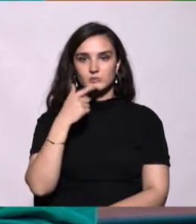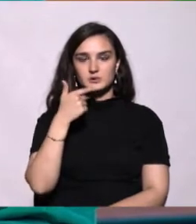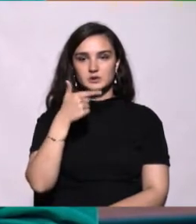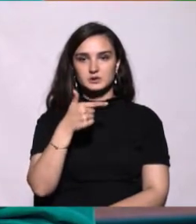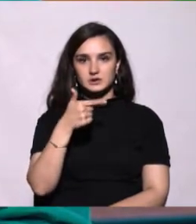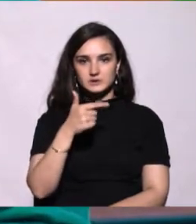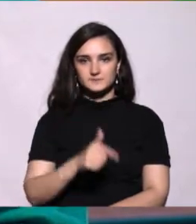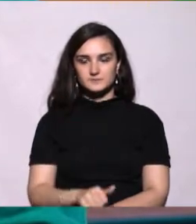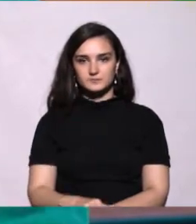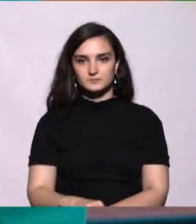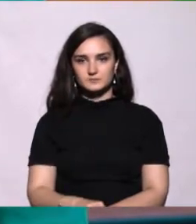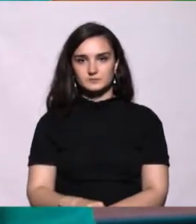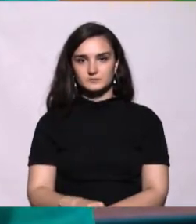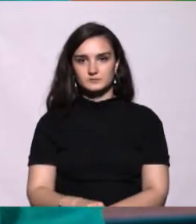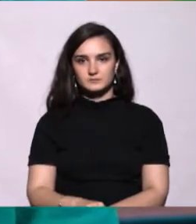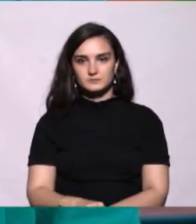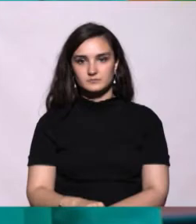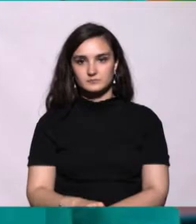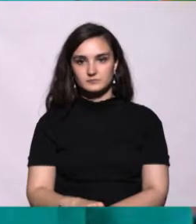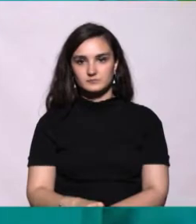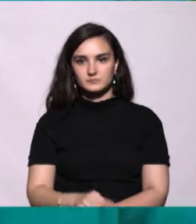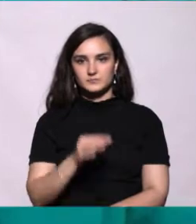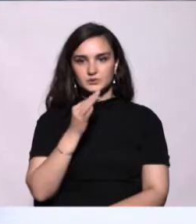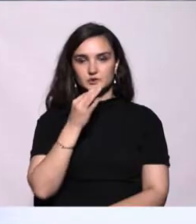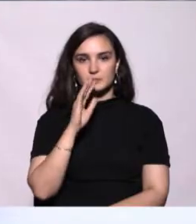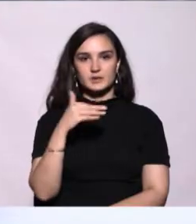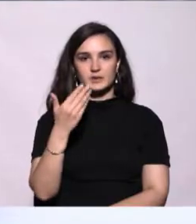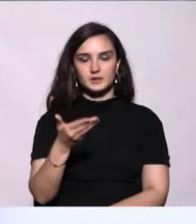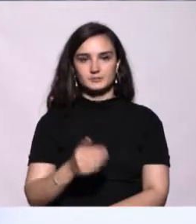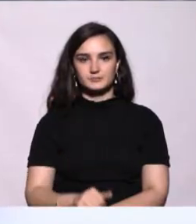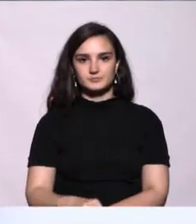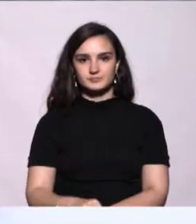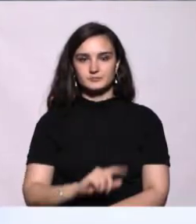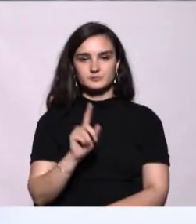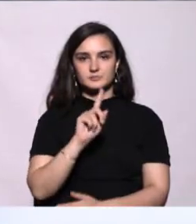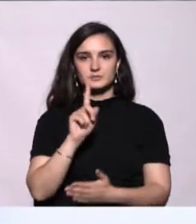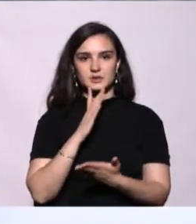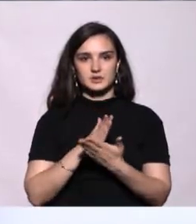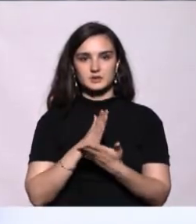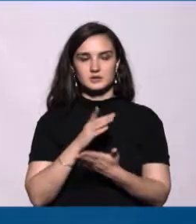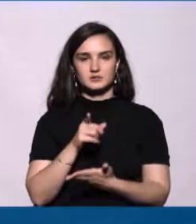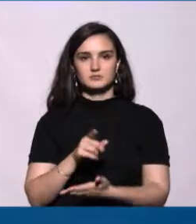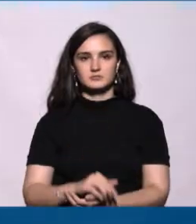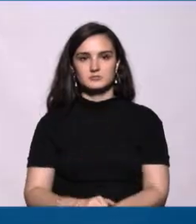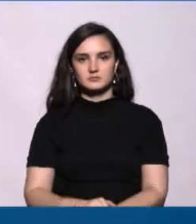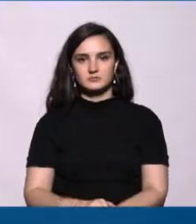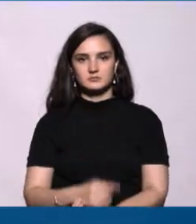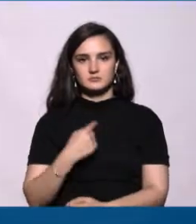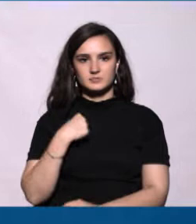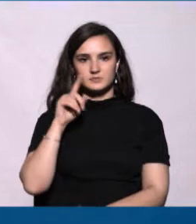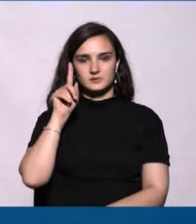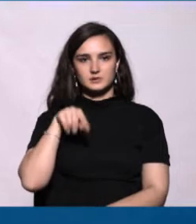G. Goat. Next one. What is it? Oh, I